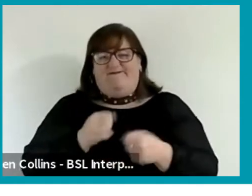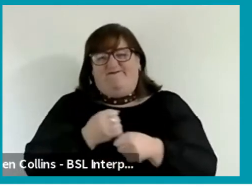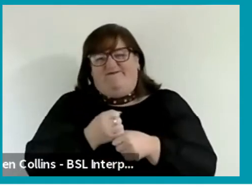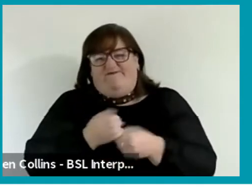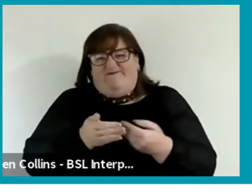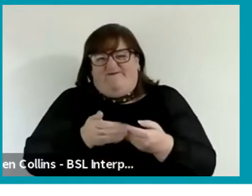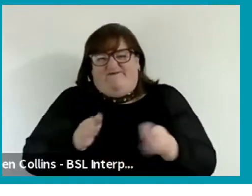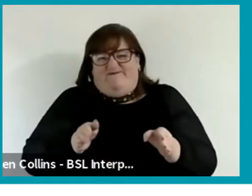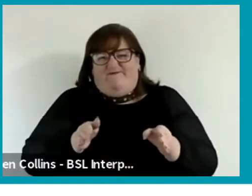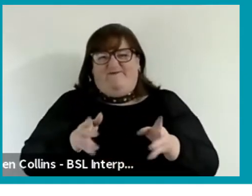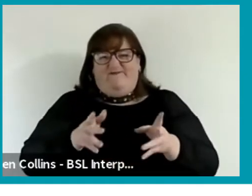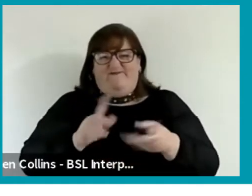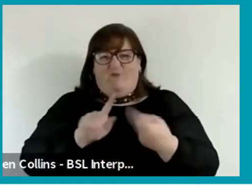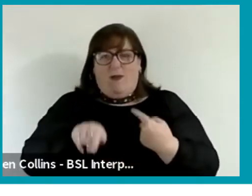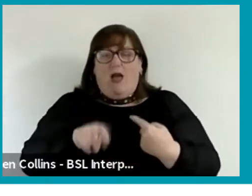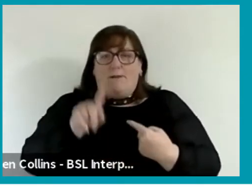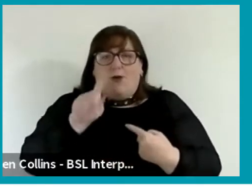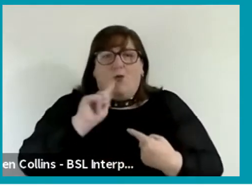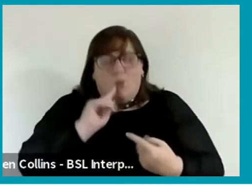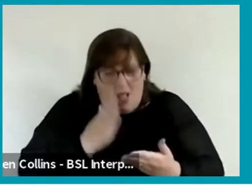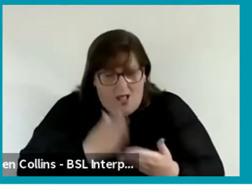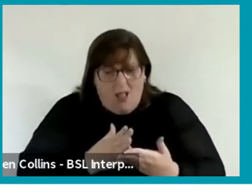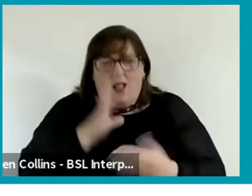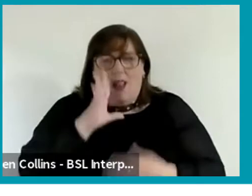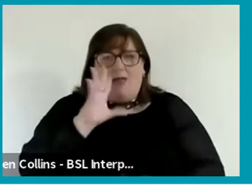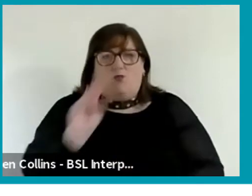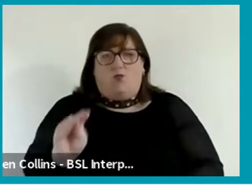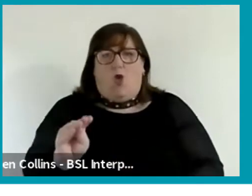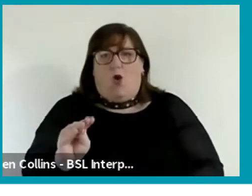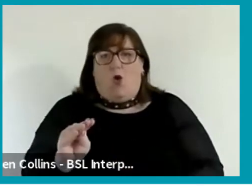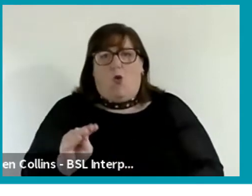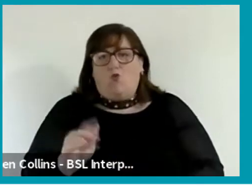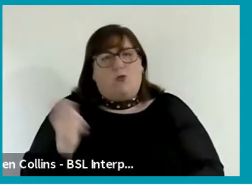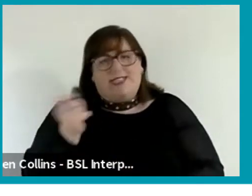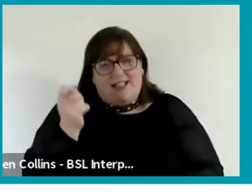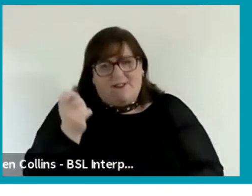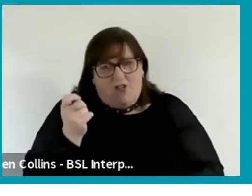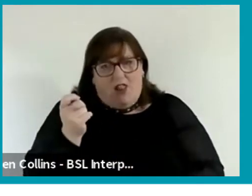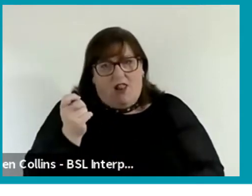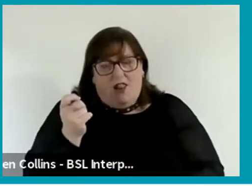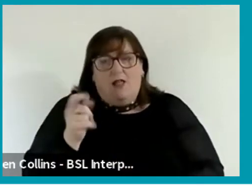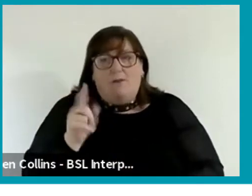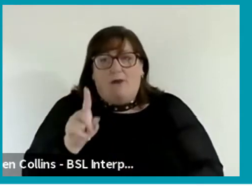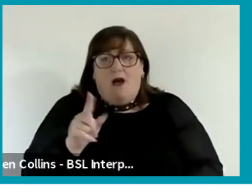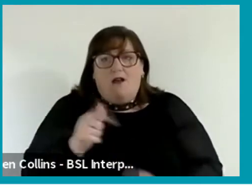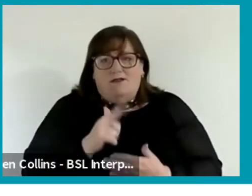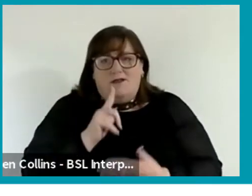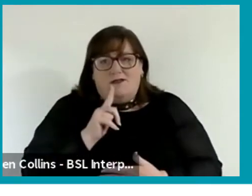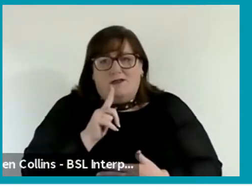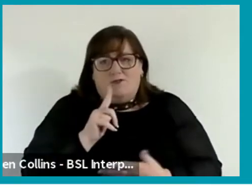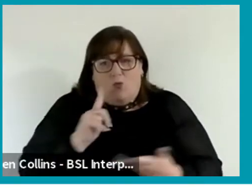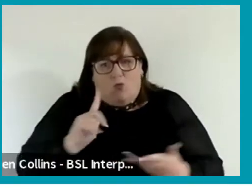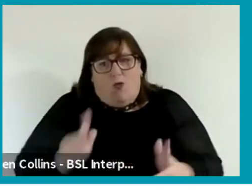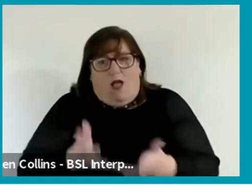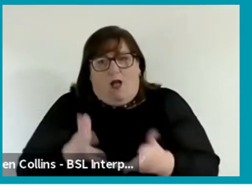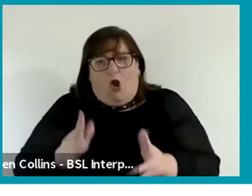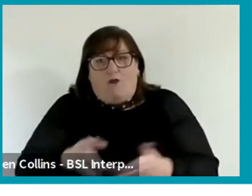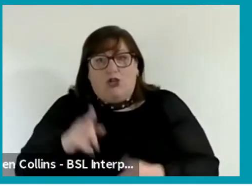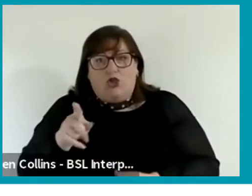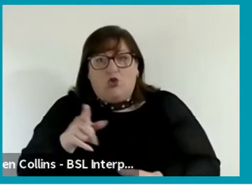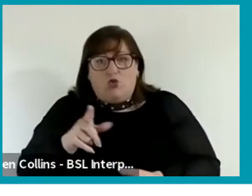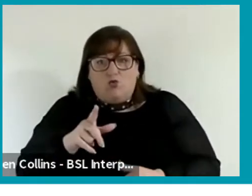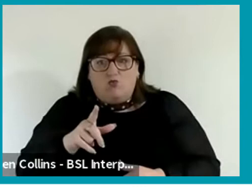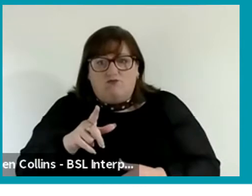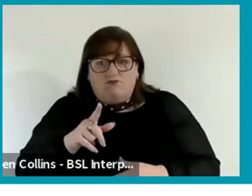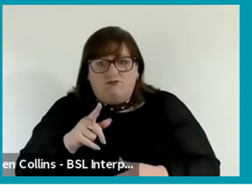we will let you know you're not successful and encourage you to keep looking at our website and job boards. If you are successful, we will get back to you